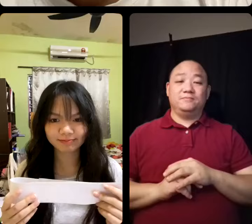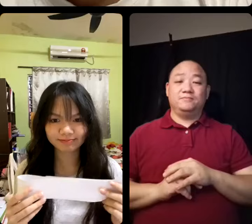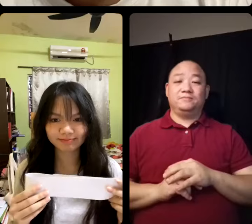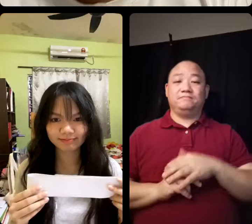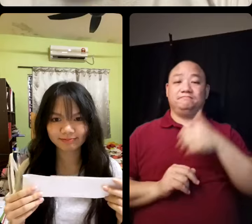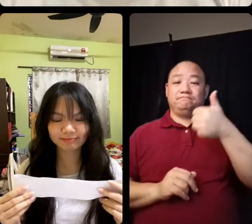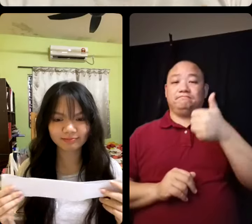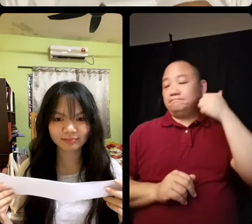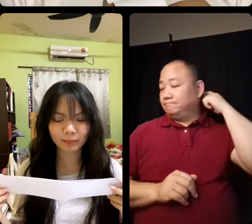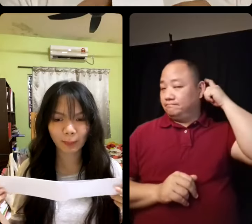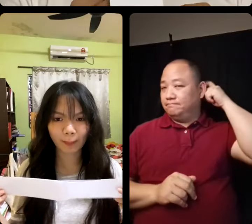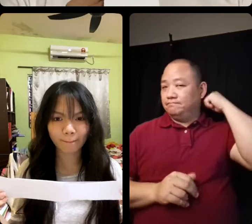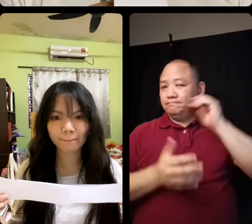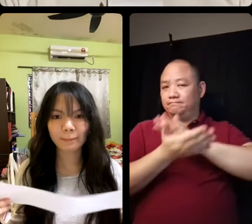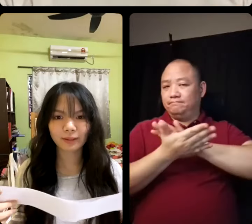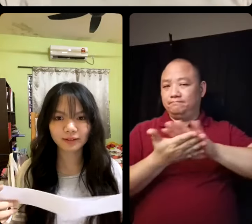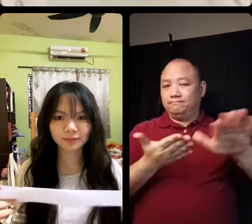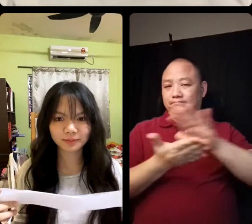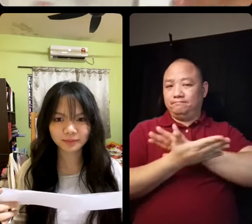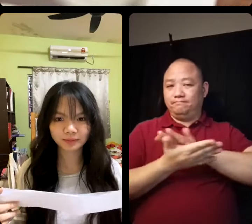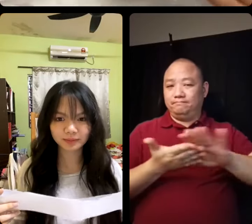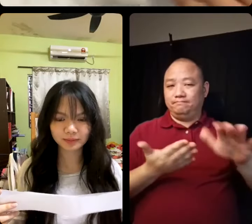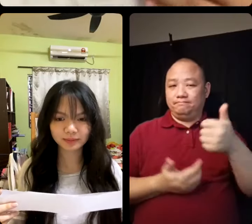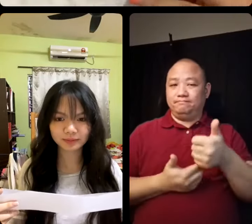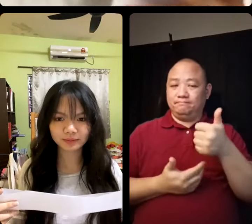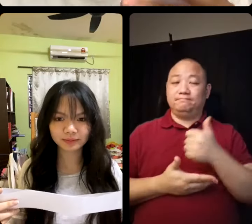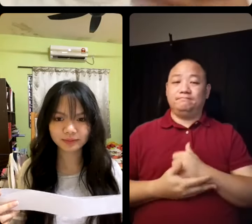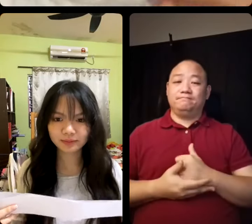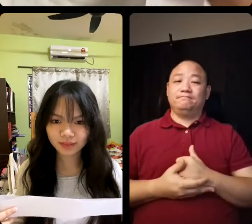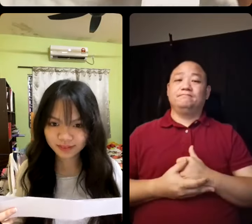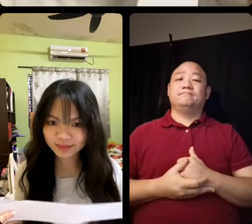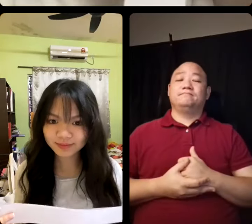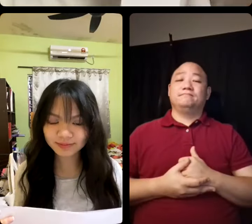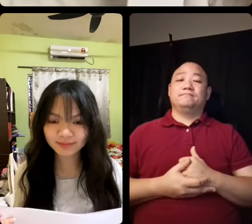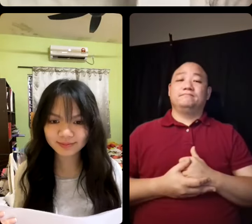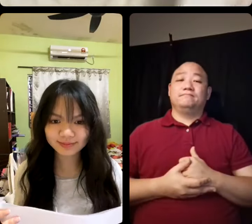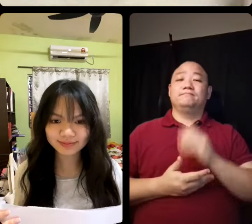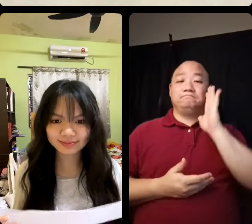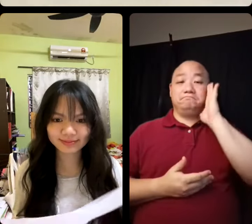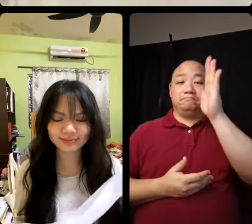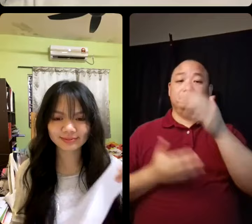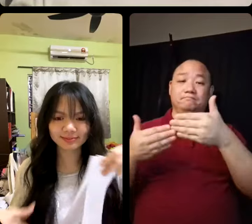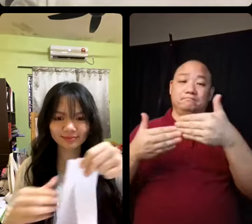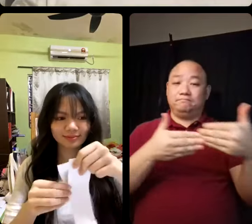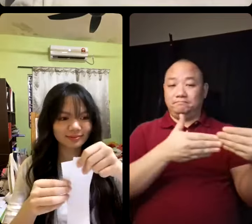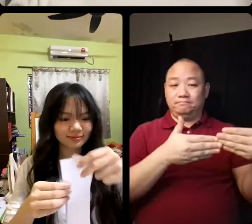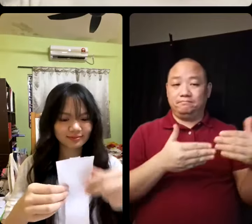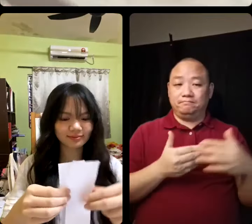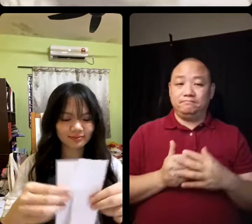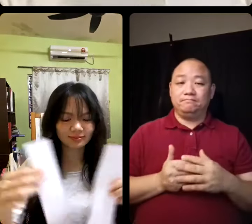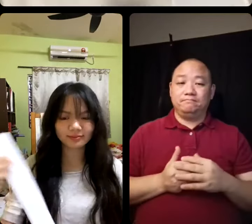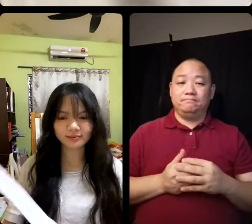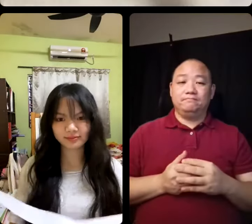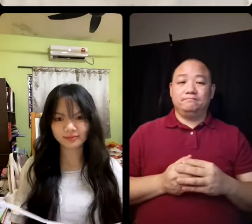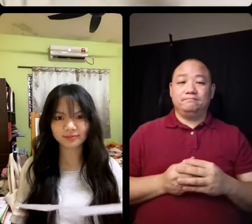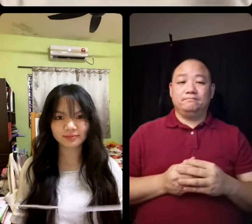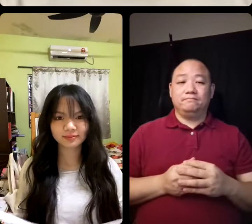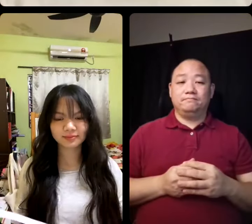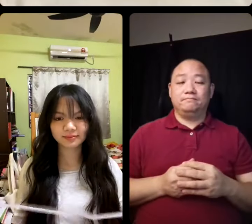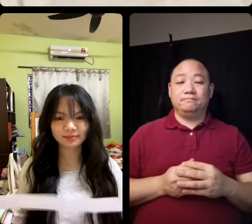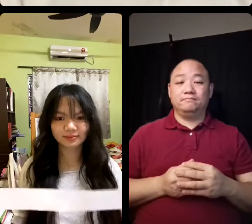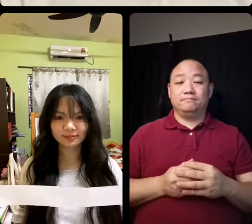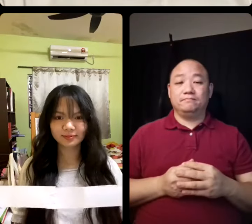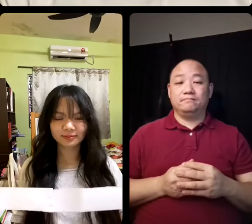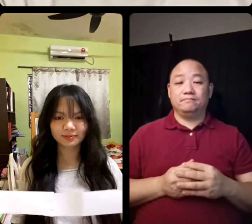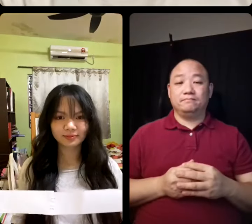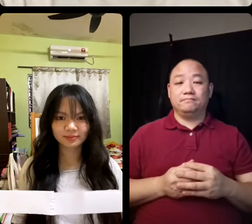okay, and Yazzi also ready as well. So correct, we are going to go to the next part right now, everyone. So, the next thing is,